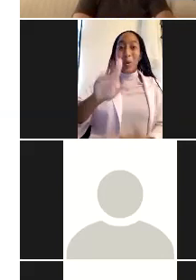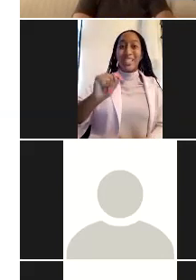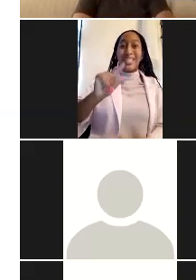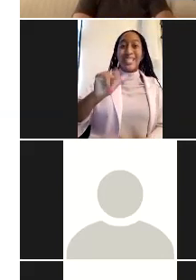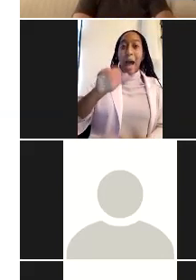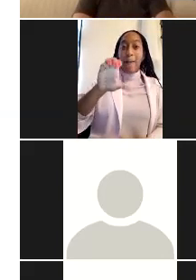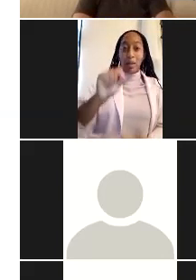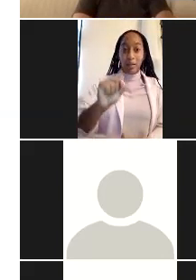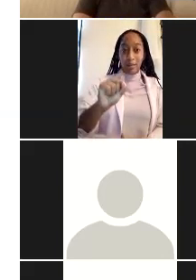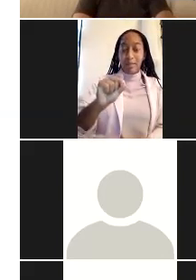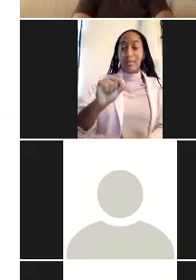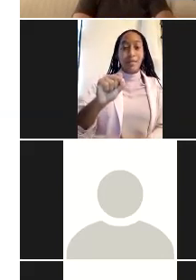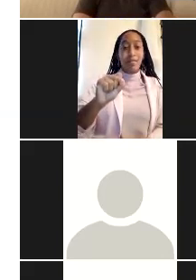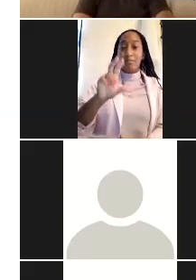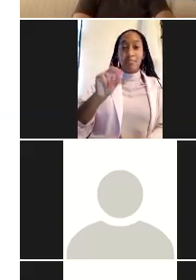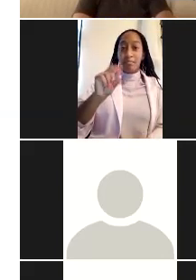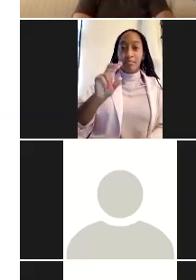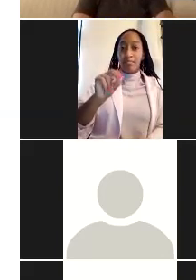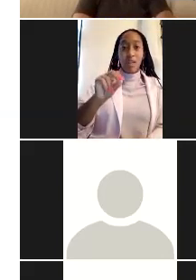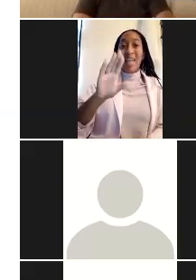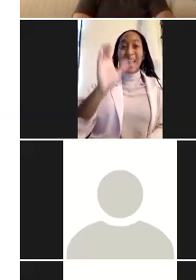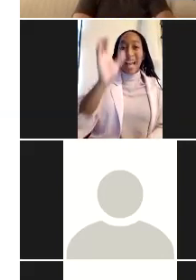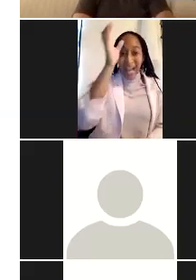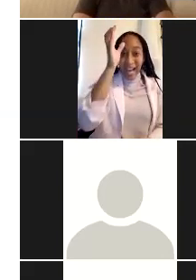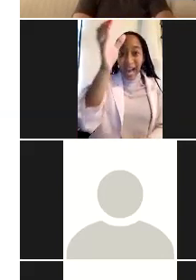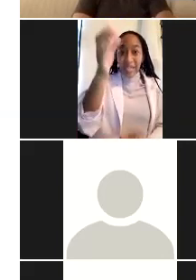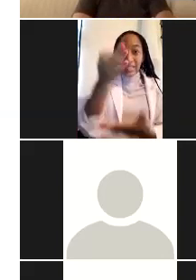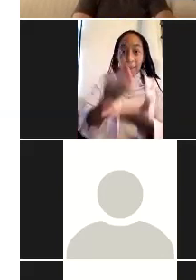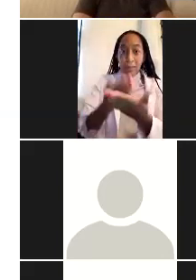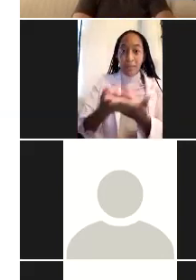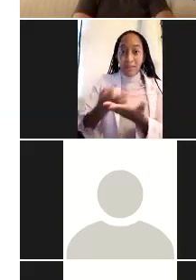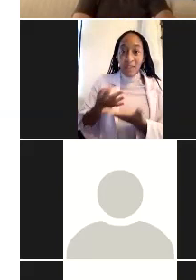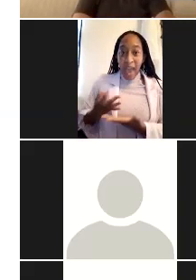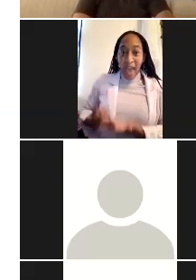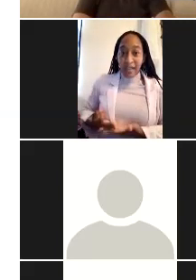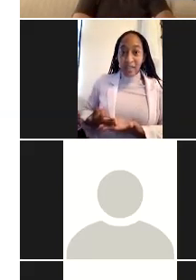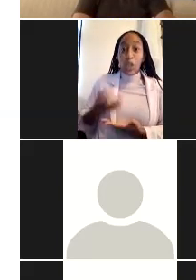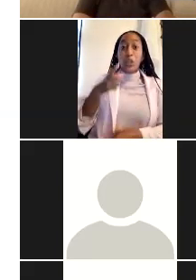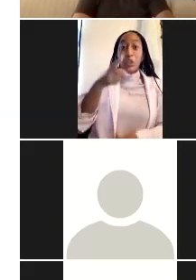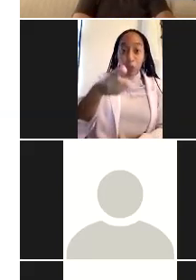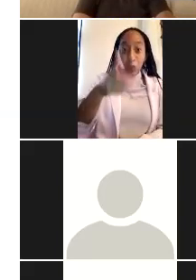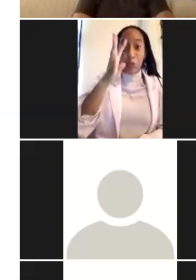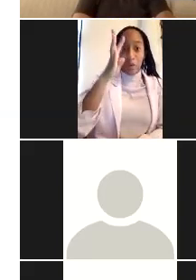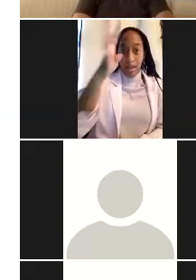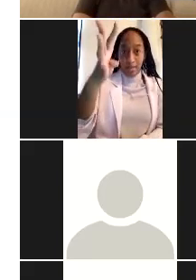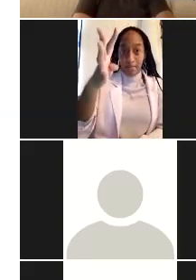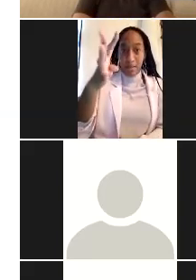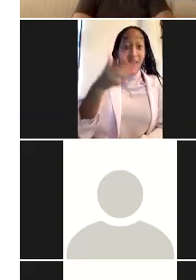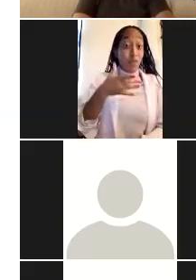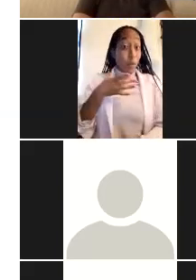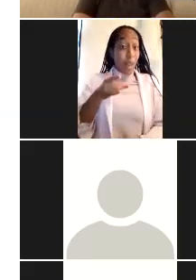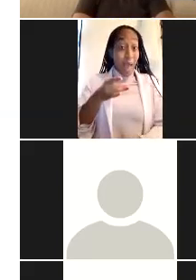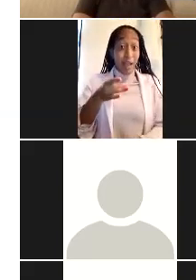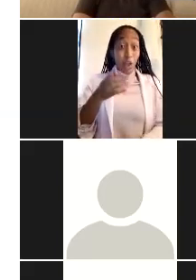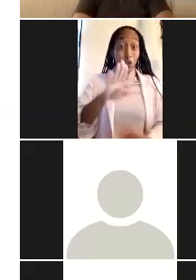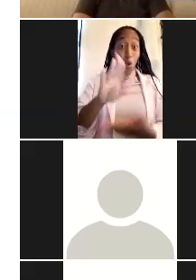whatever sources you like to use. That also means that if you like to use that source, then you might print out some materials from